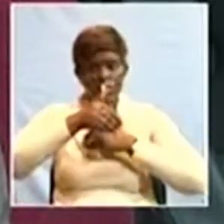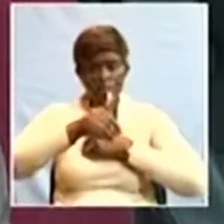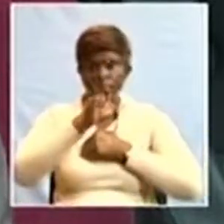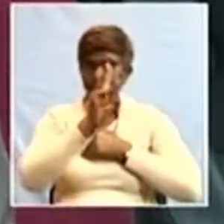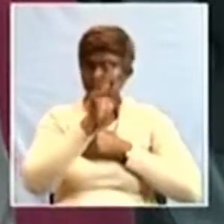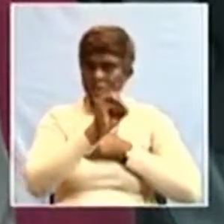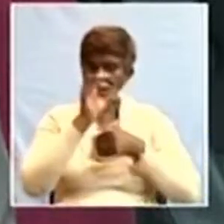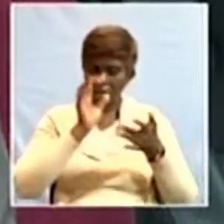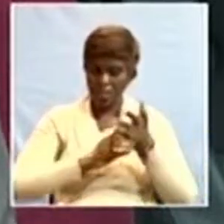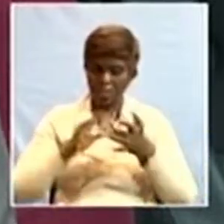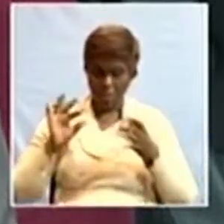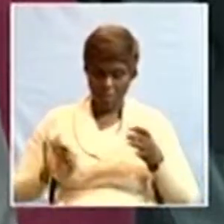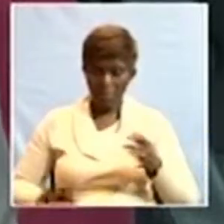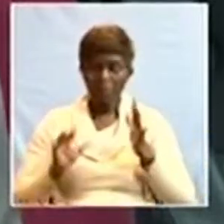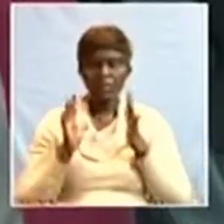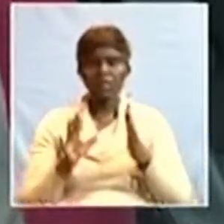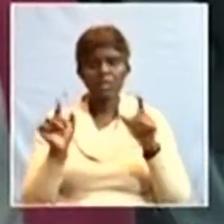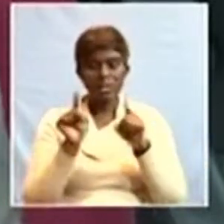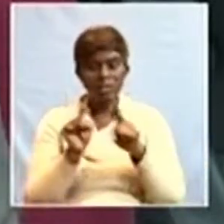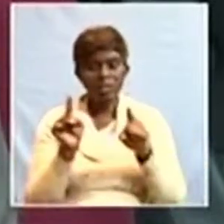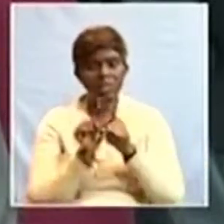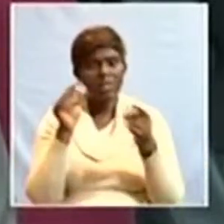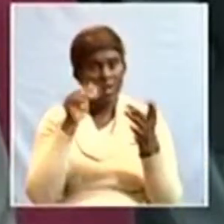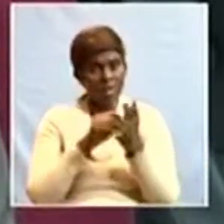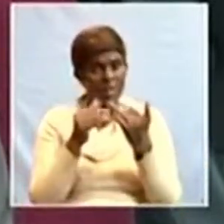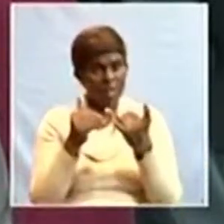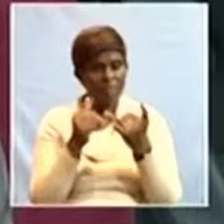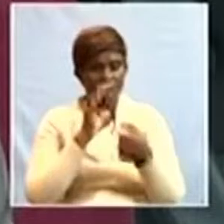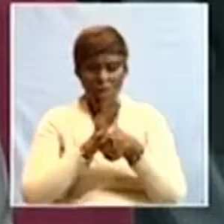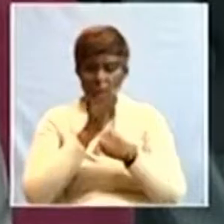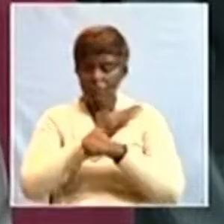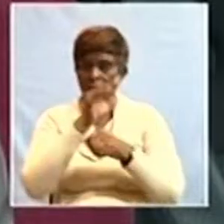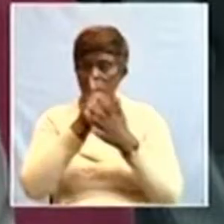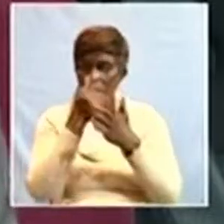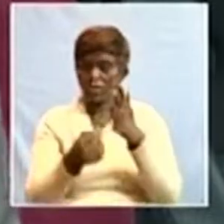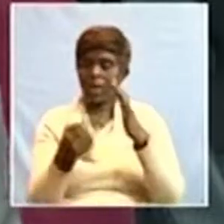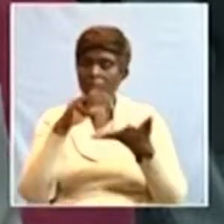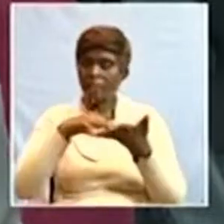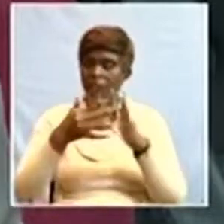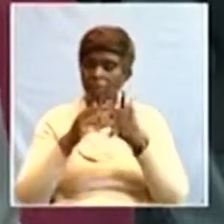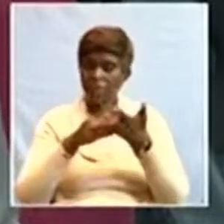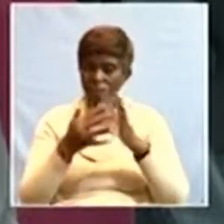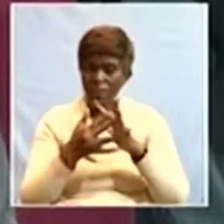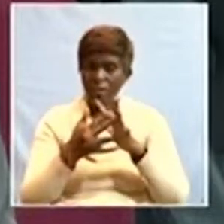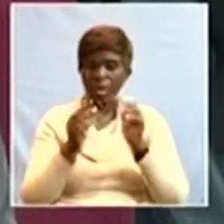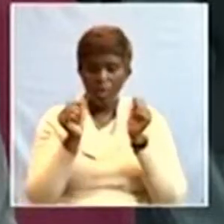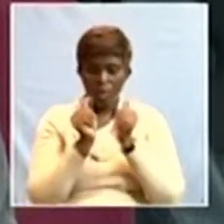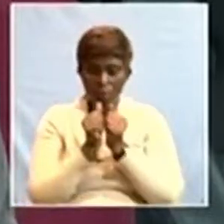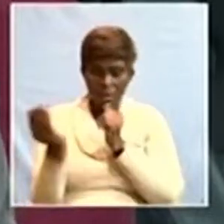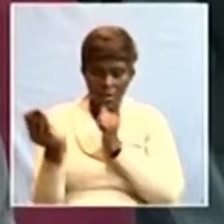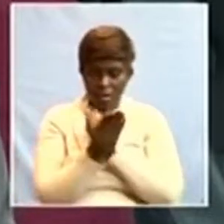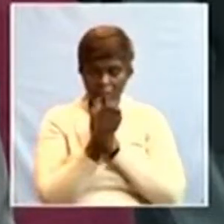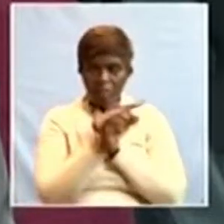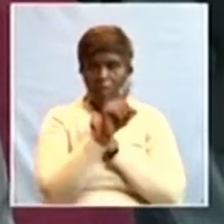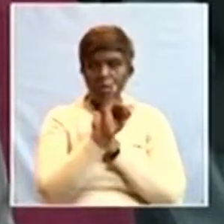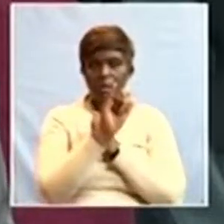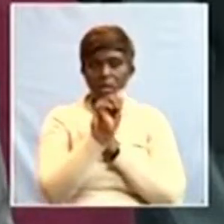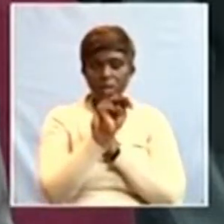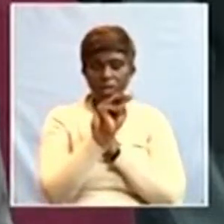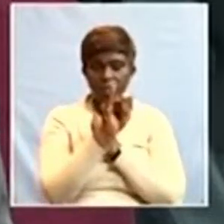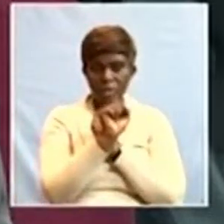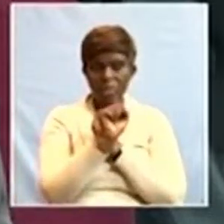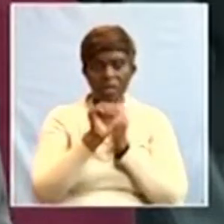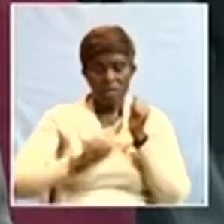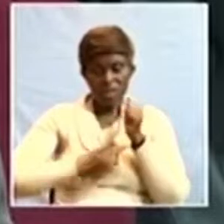60,000 beneficiaries. And after the integration with the ZIAMIS, we